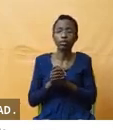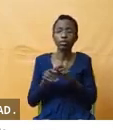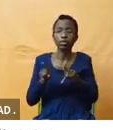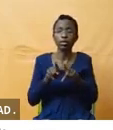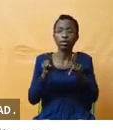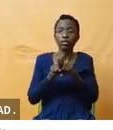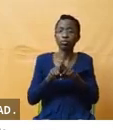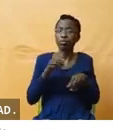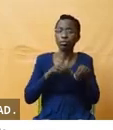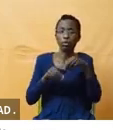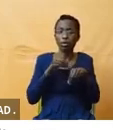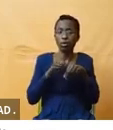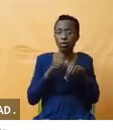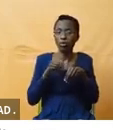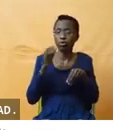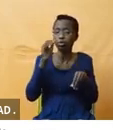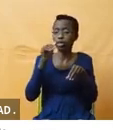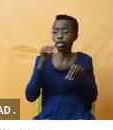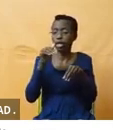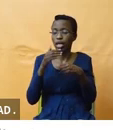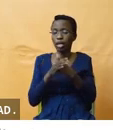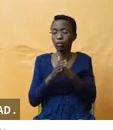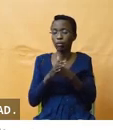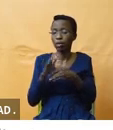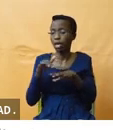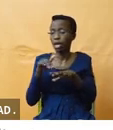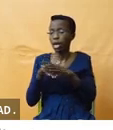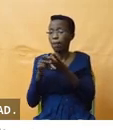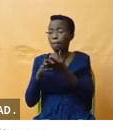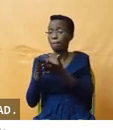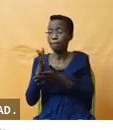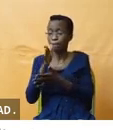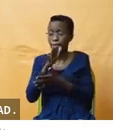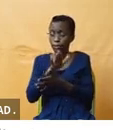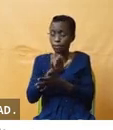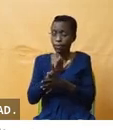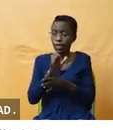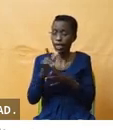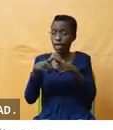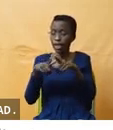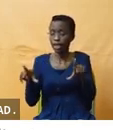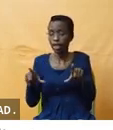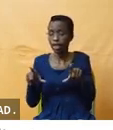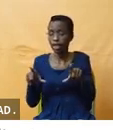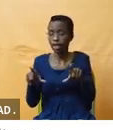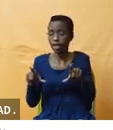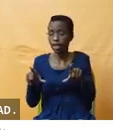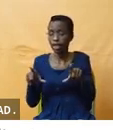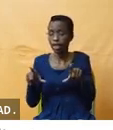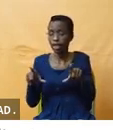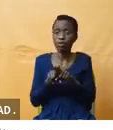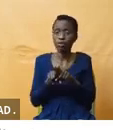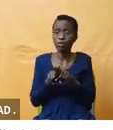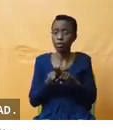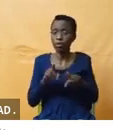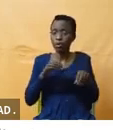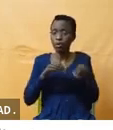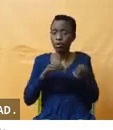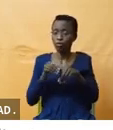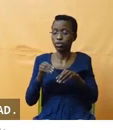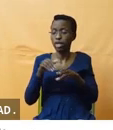within the land compensation issues, procedural corruption, for example, in the environmental